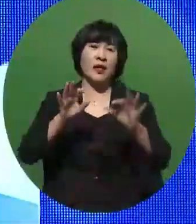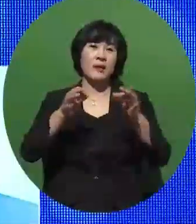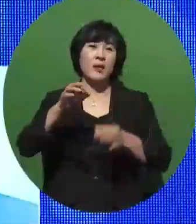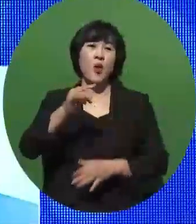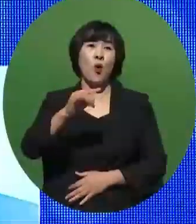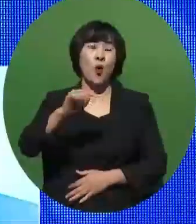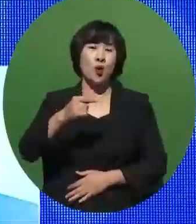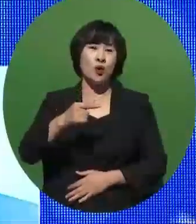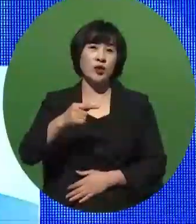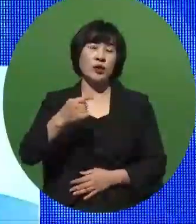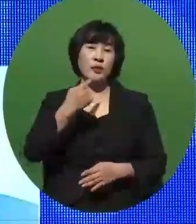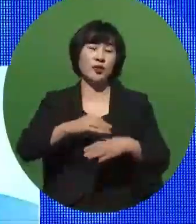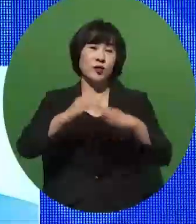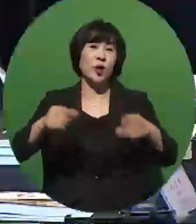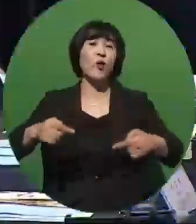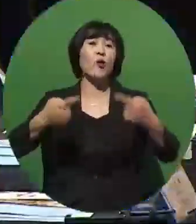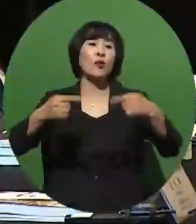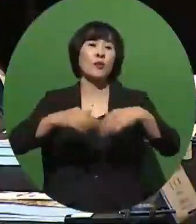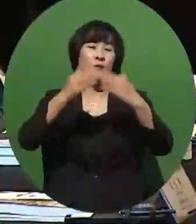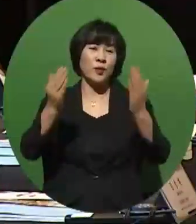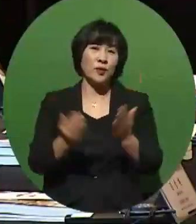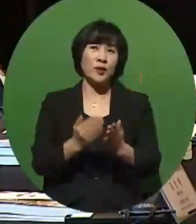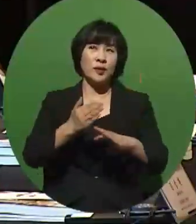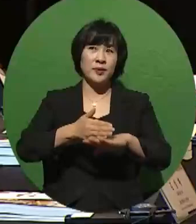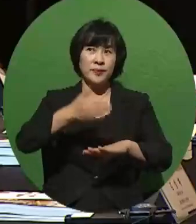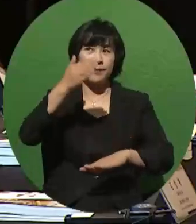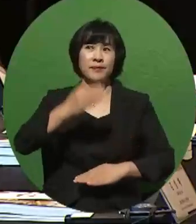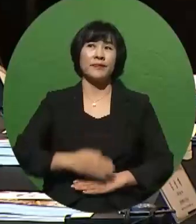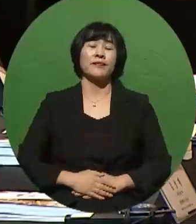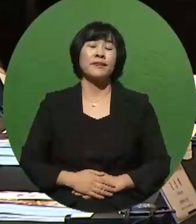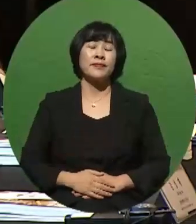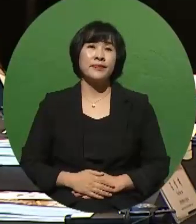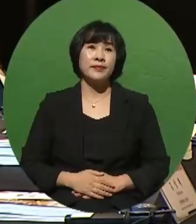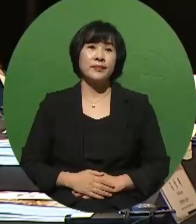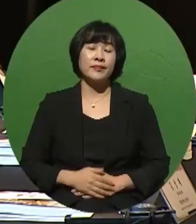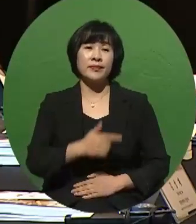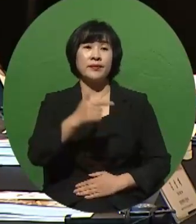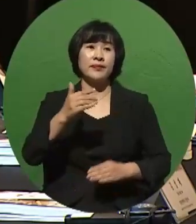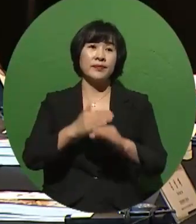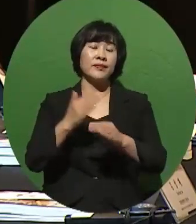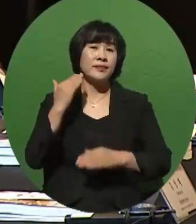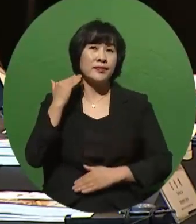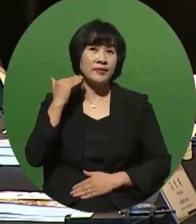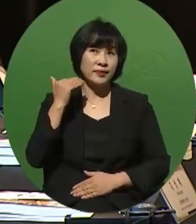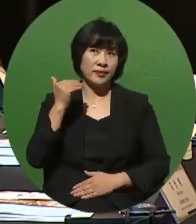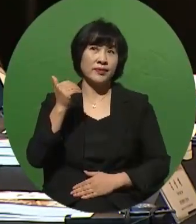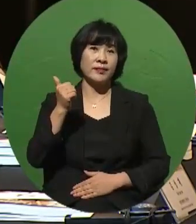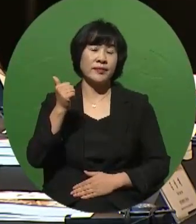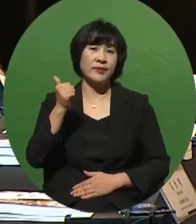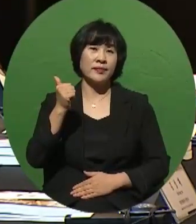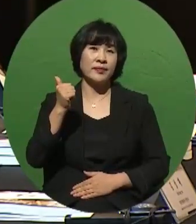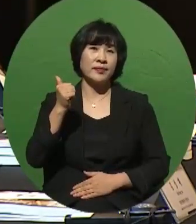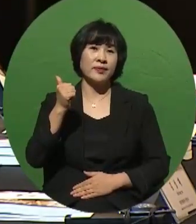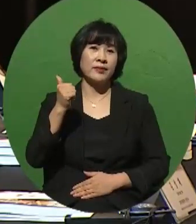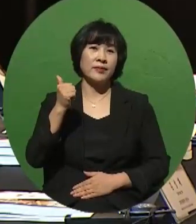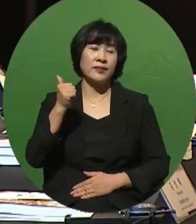committee members for organizing today's event, including the advisors Kwon No-gap, Kim Hong-up, and Im Dong-won.